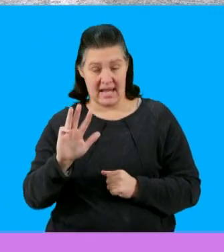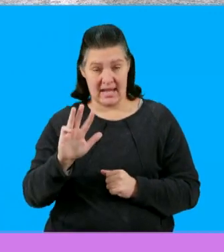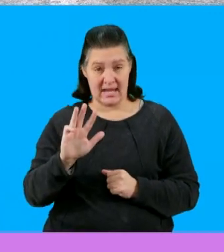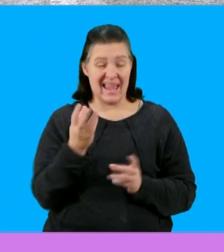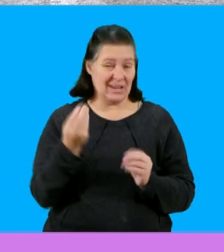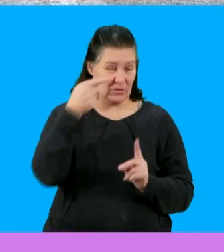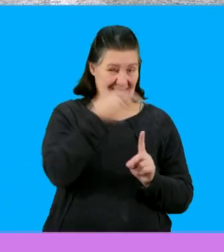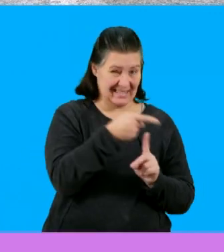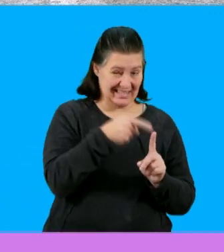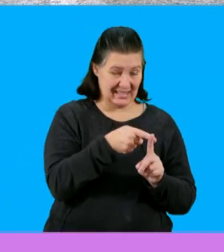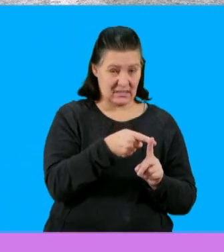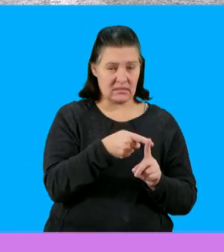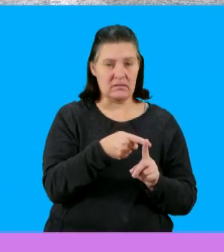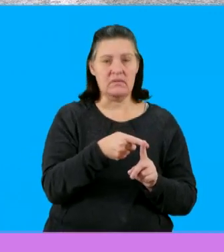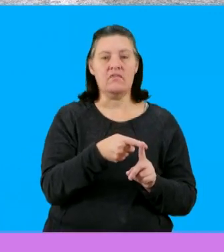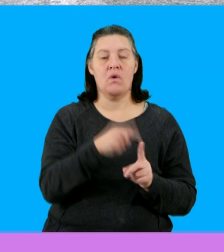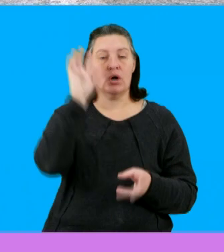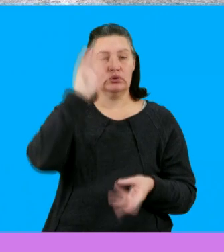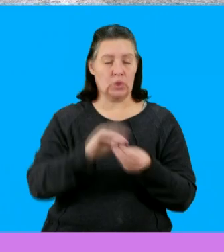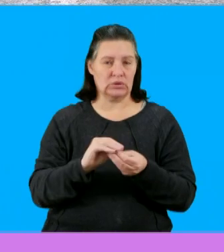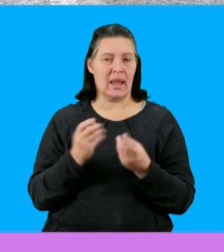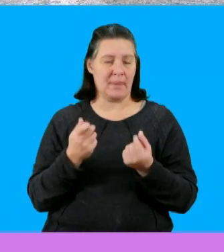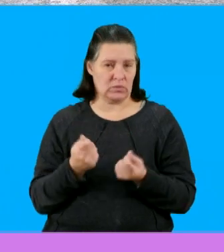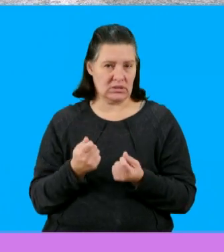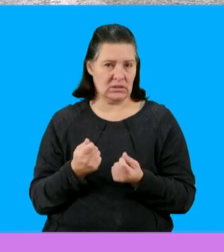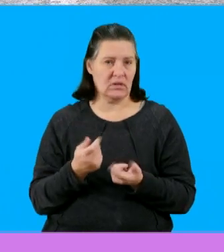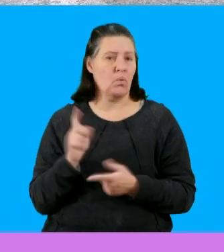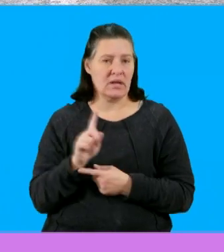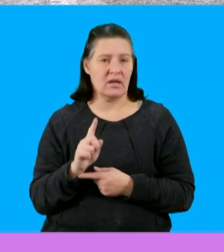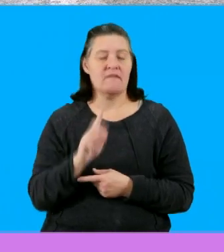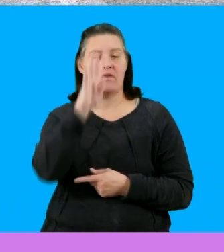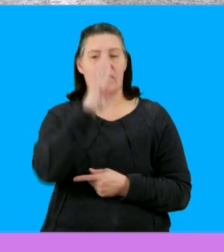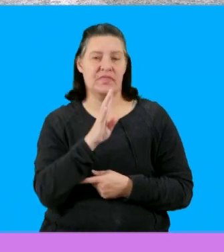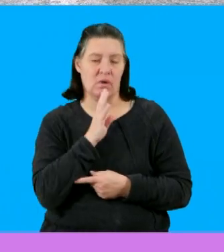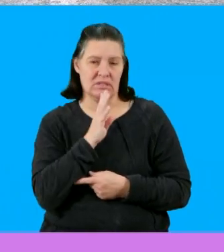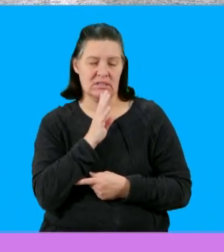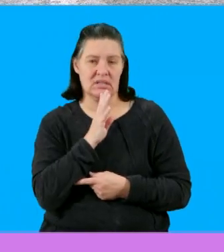1,539, that's your interest, of the total amount. The total amount is